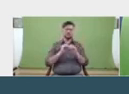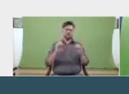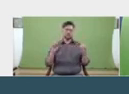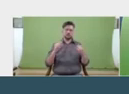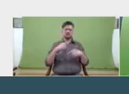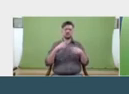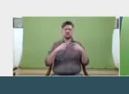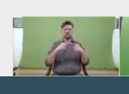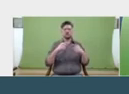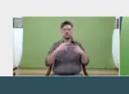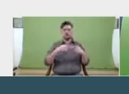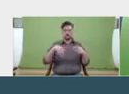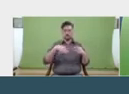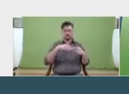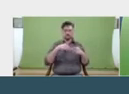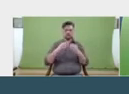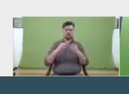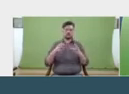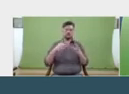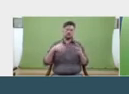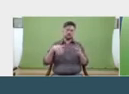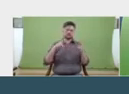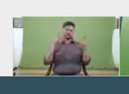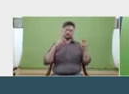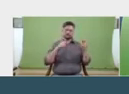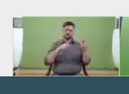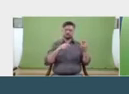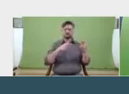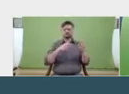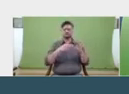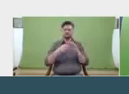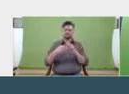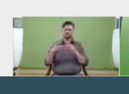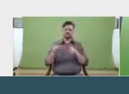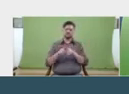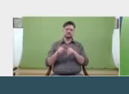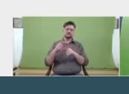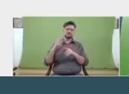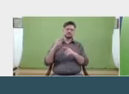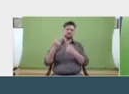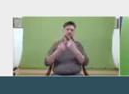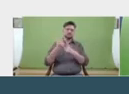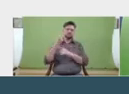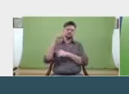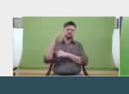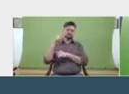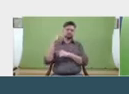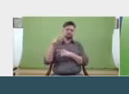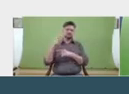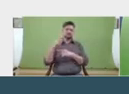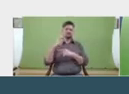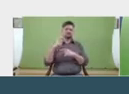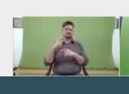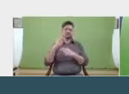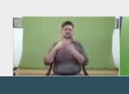rallying cry for gender-based uh politics and identity-based movements so if deaf deaf people themselves do not